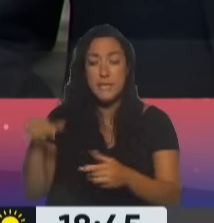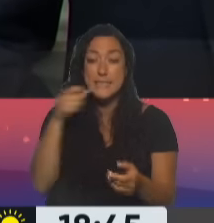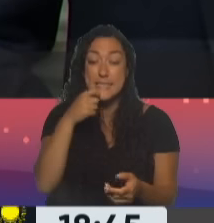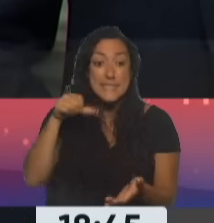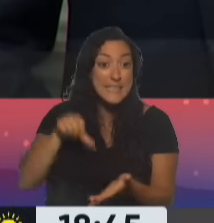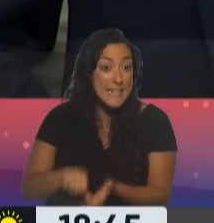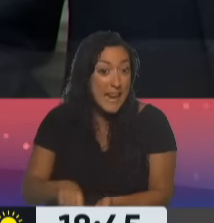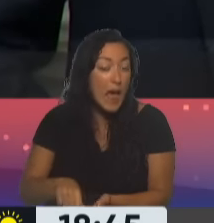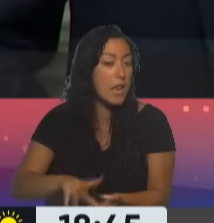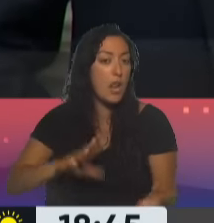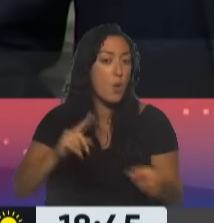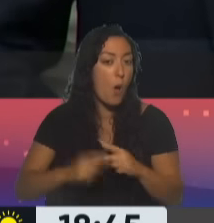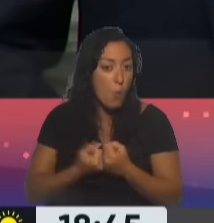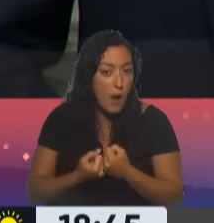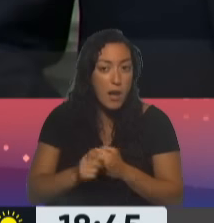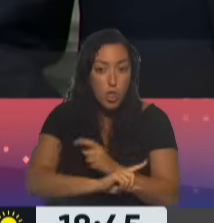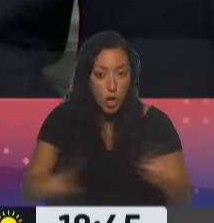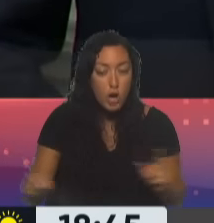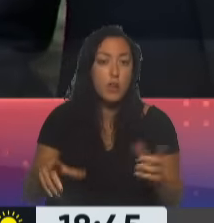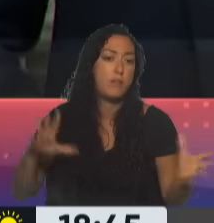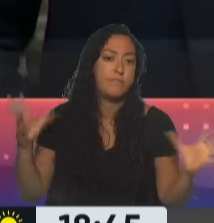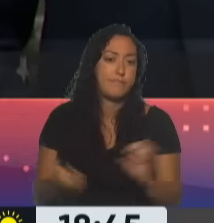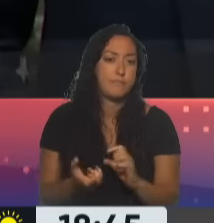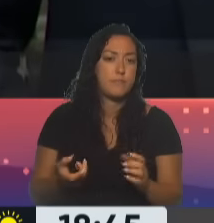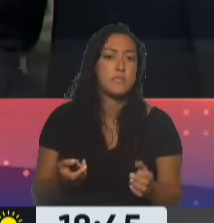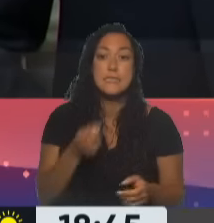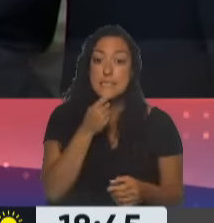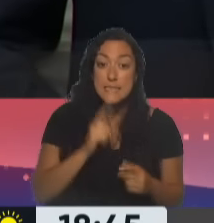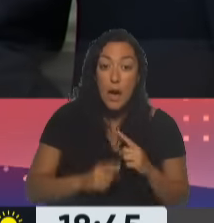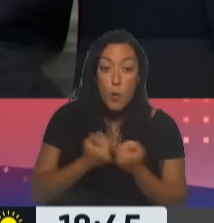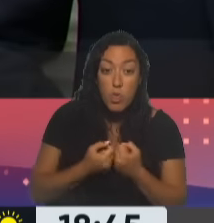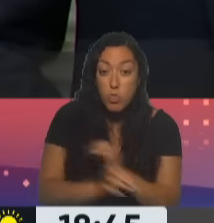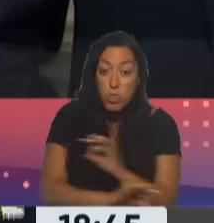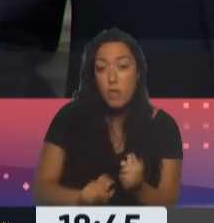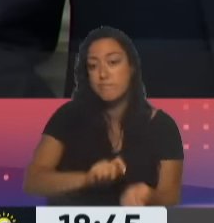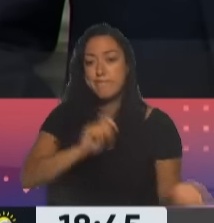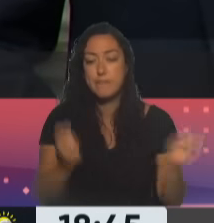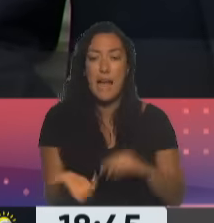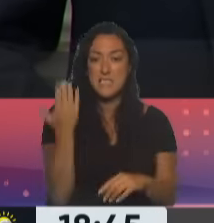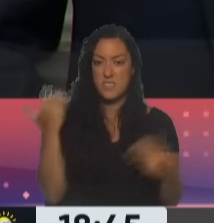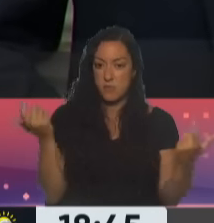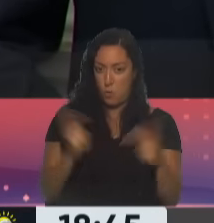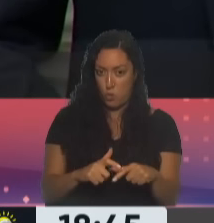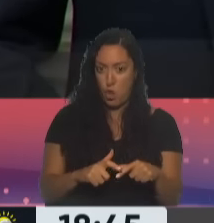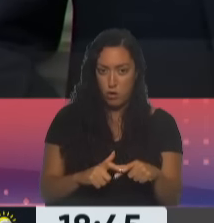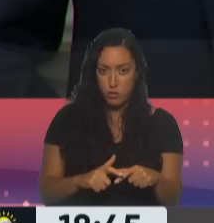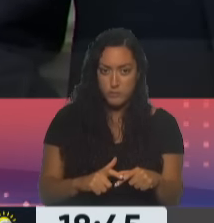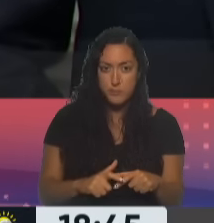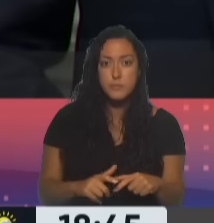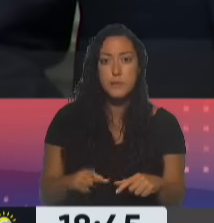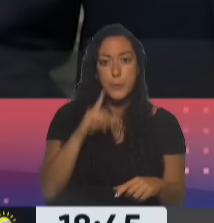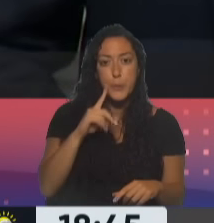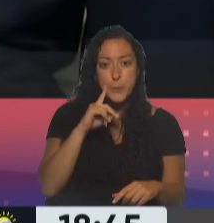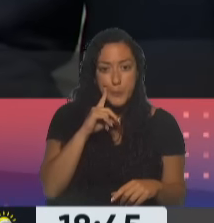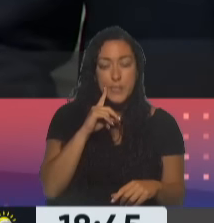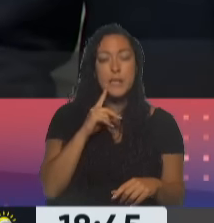Look, if they don't make a deal, then it'll be a different story. But we had a very good meeting yesterday with Bibi